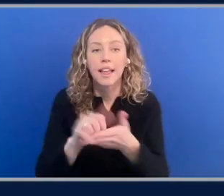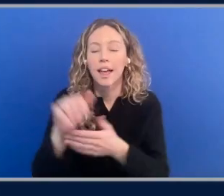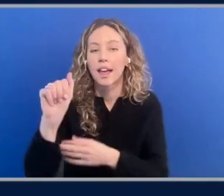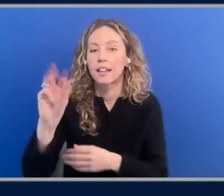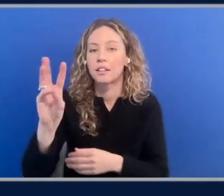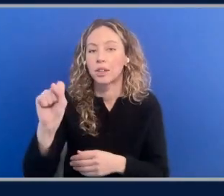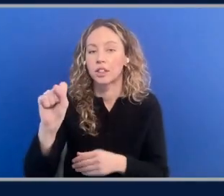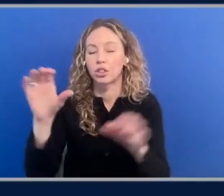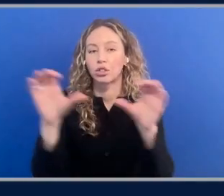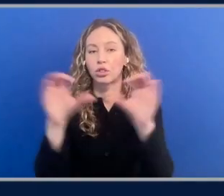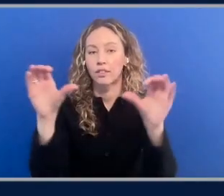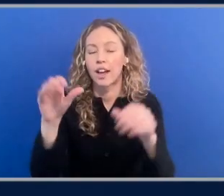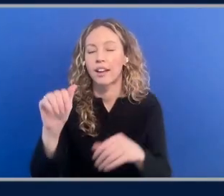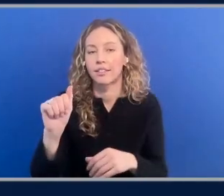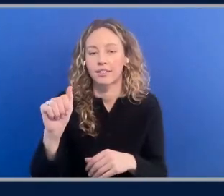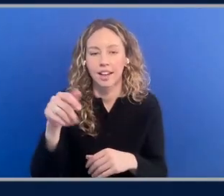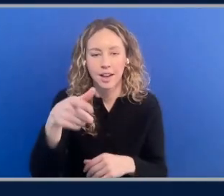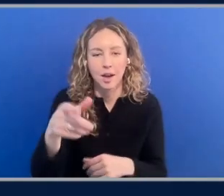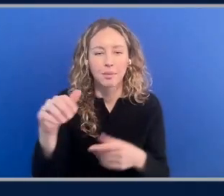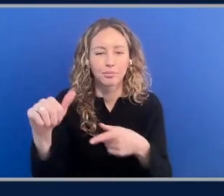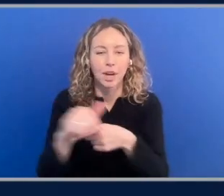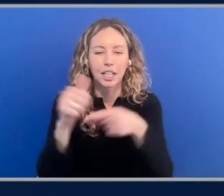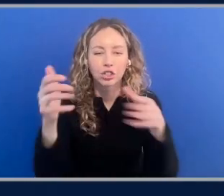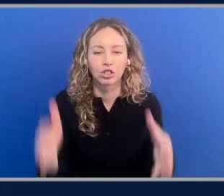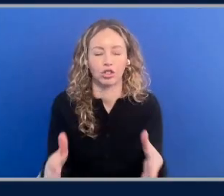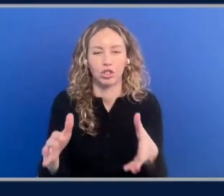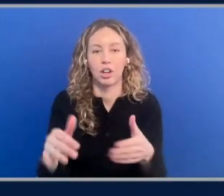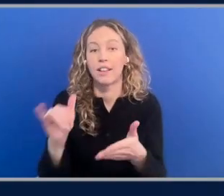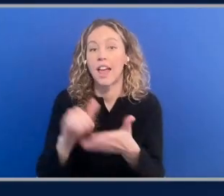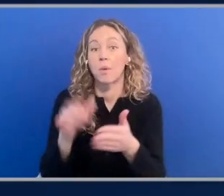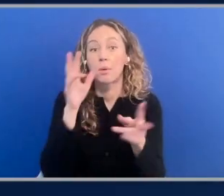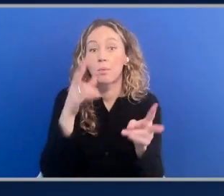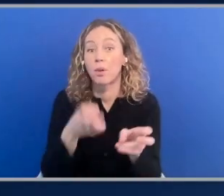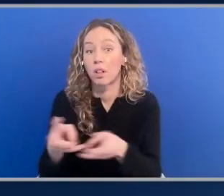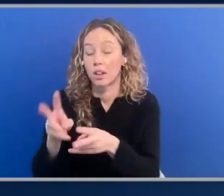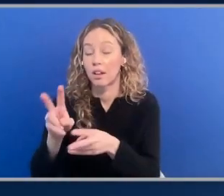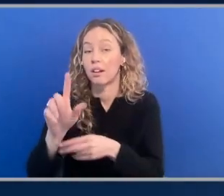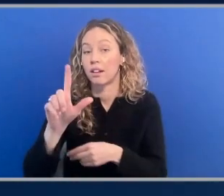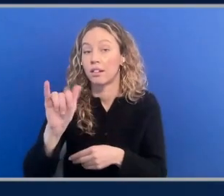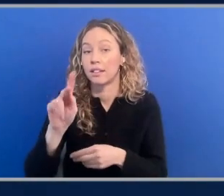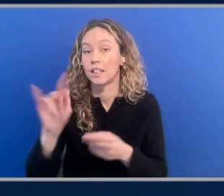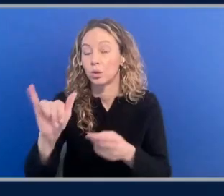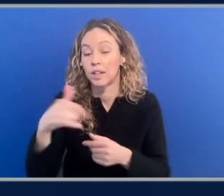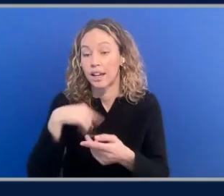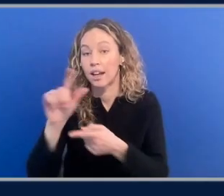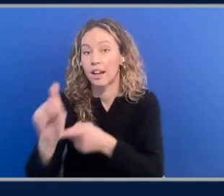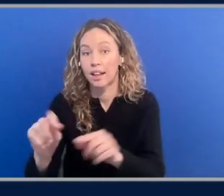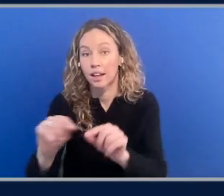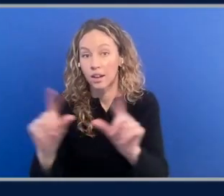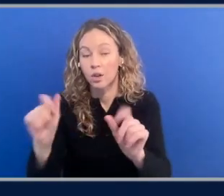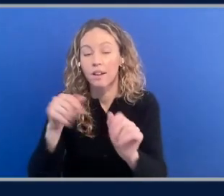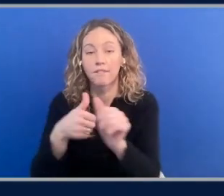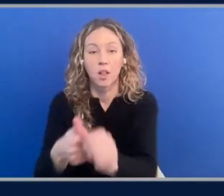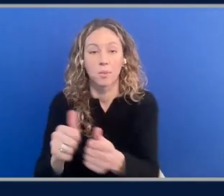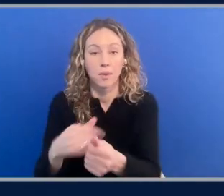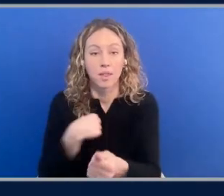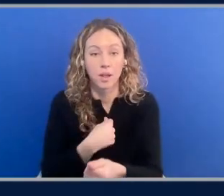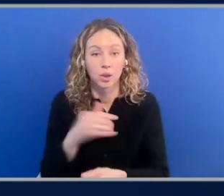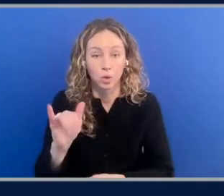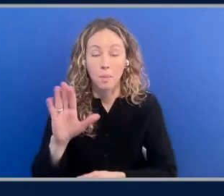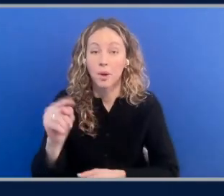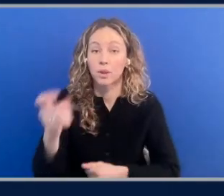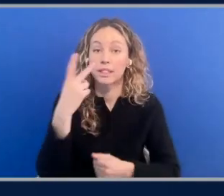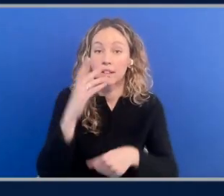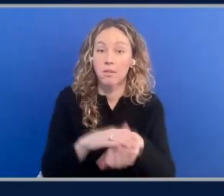AI Practitioner landing page. We'll get that link in the chat for you so that way you can click on it, follow along with us. But you can go ahead and see here that you have